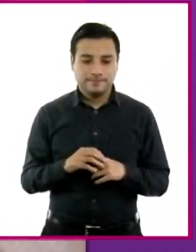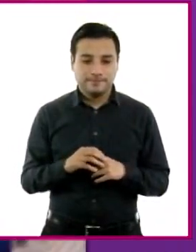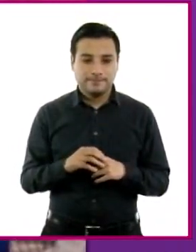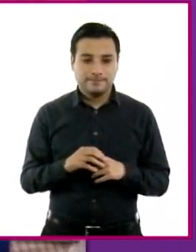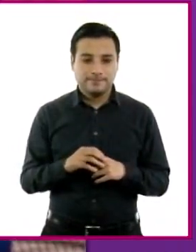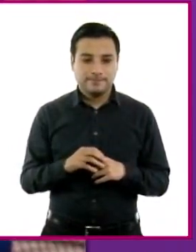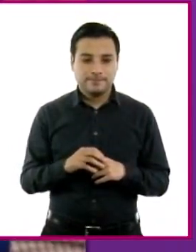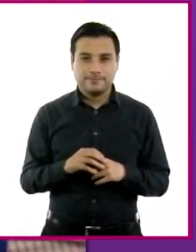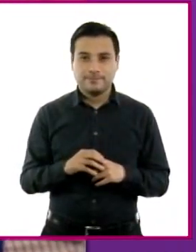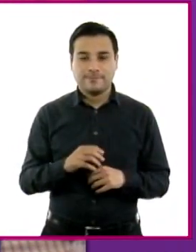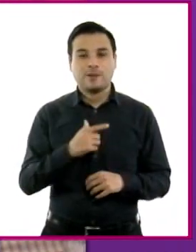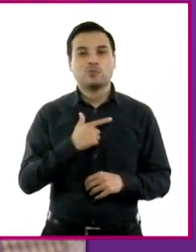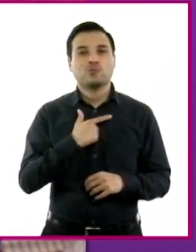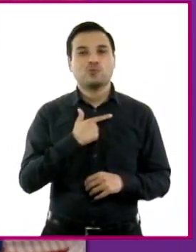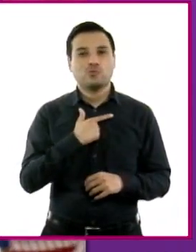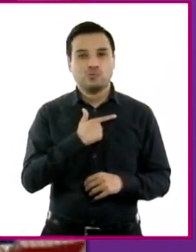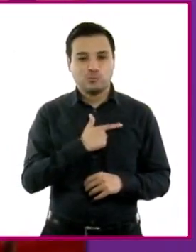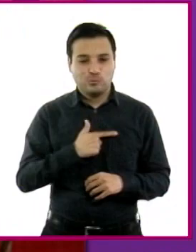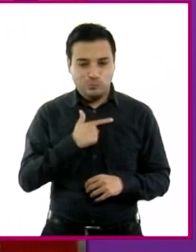It's always a pleasure to help.